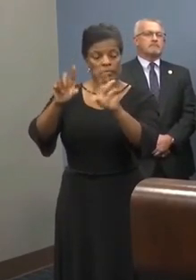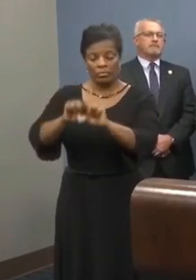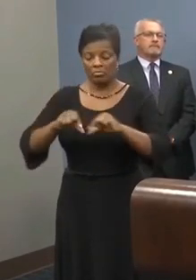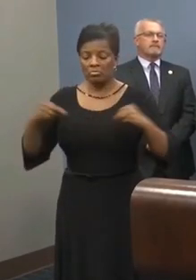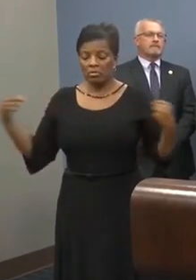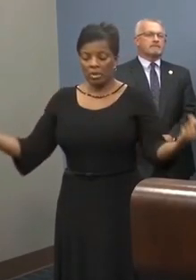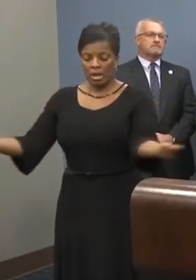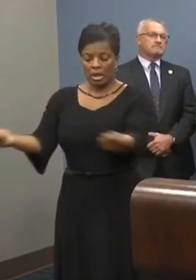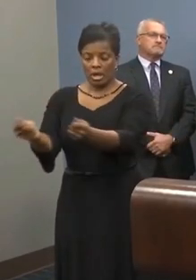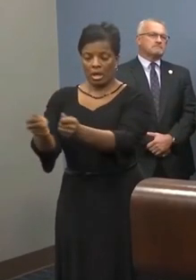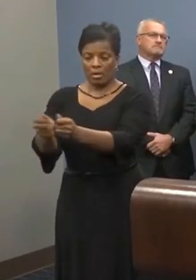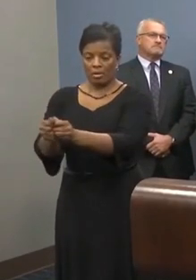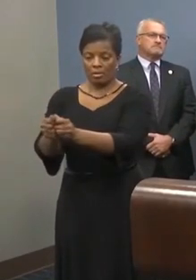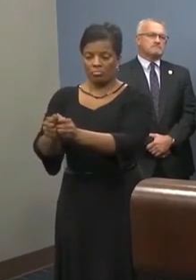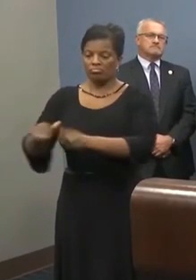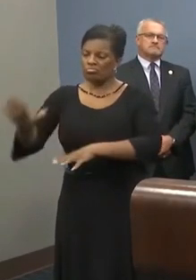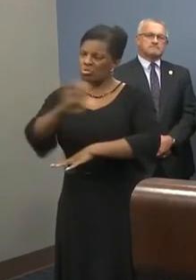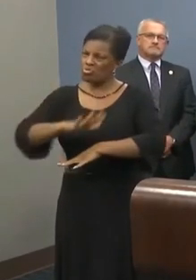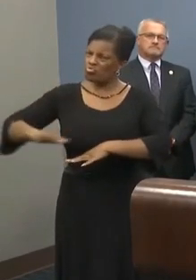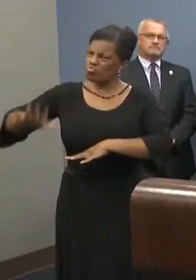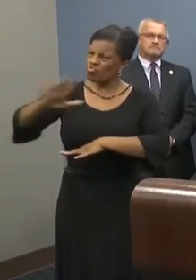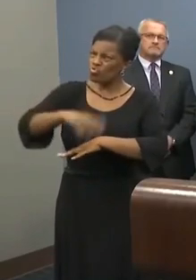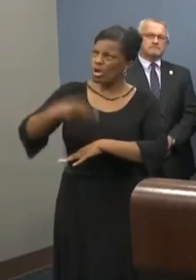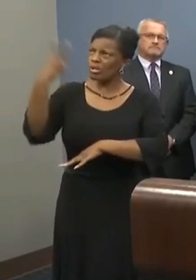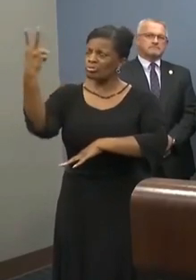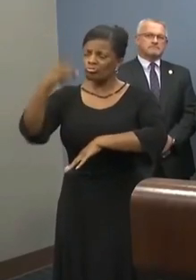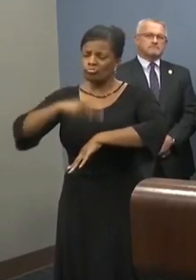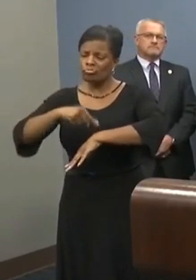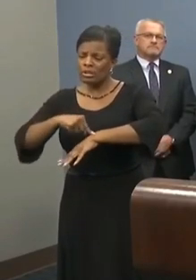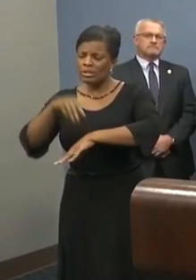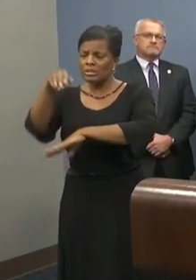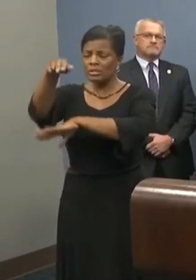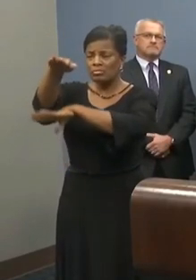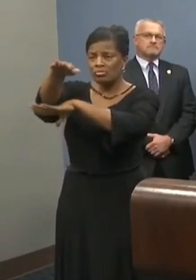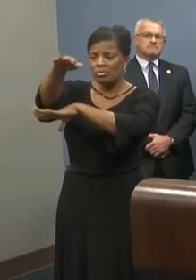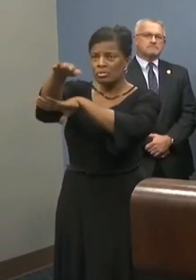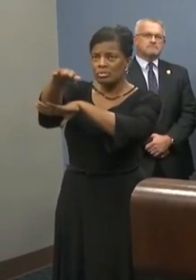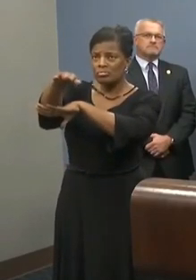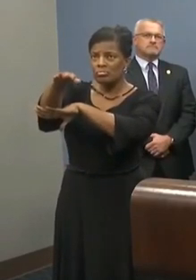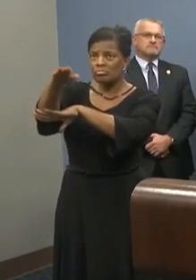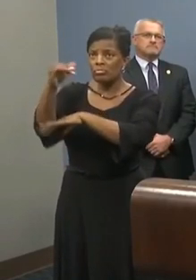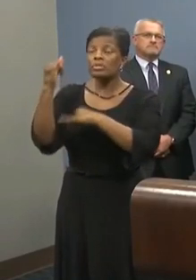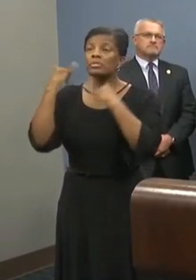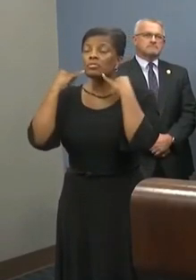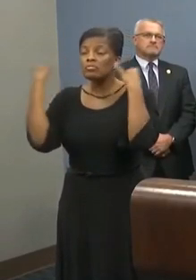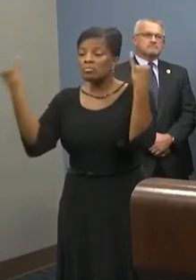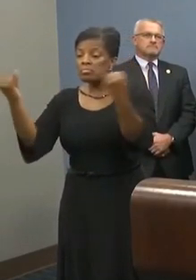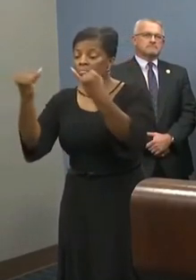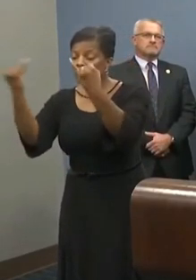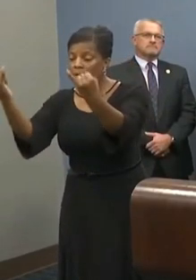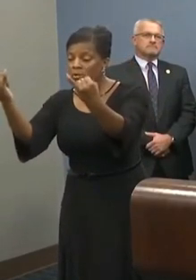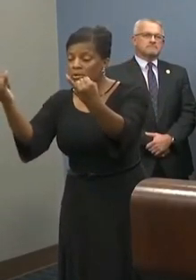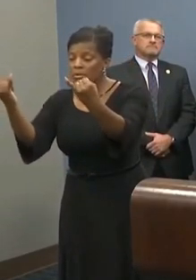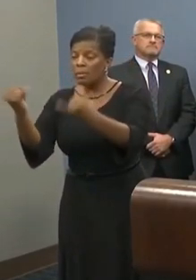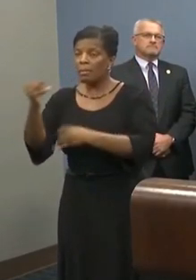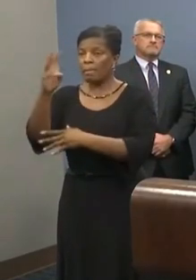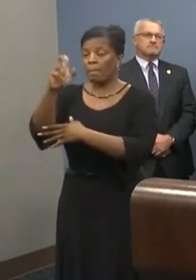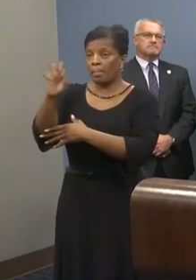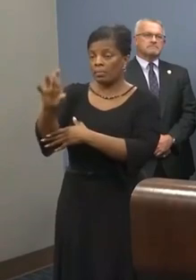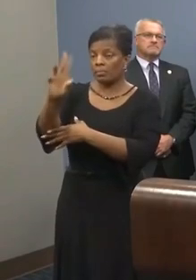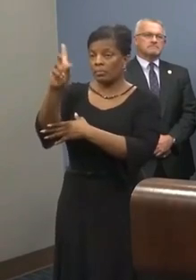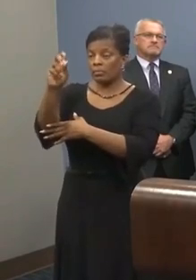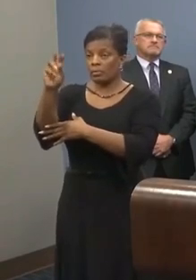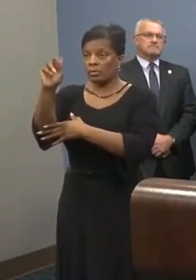area about 2:30 this afternoon. We received some information about Mr.